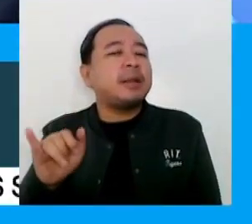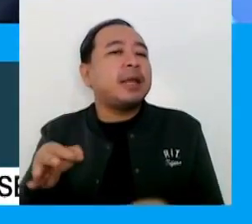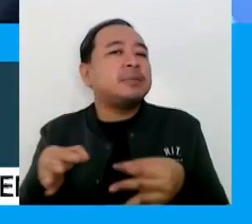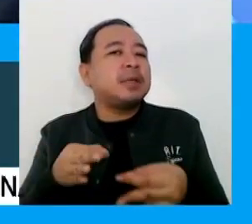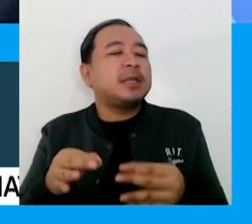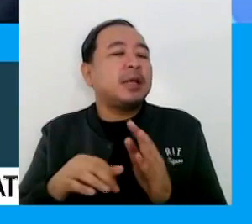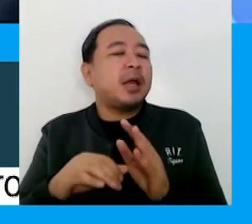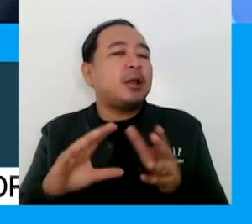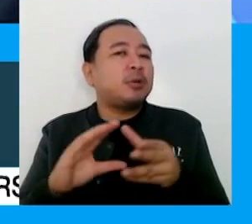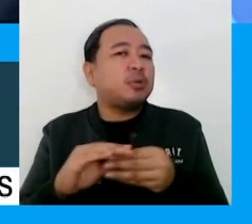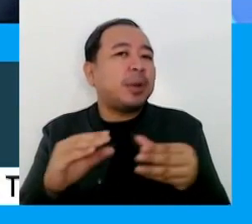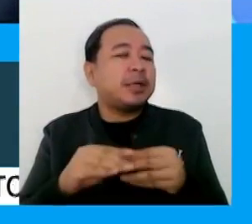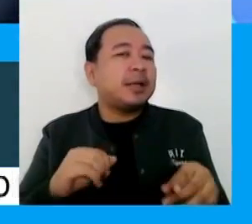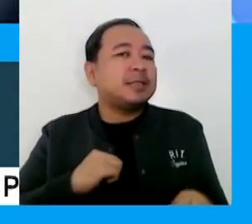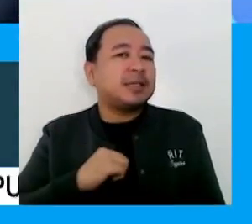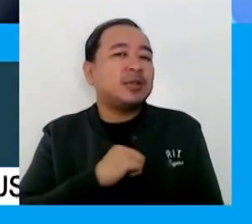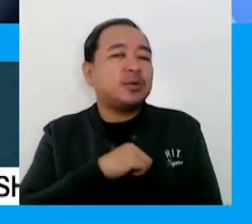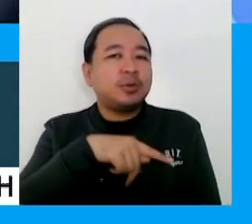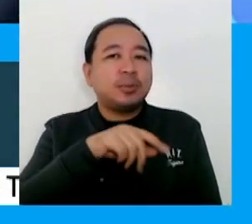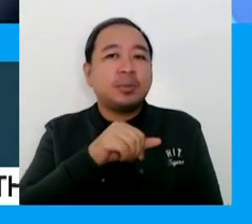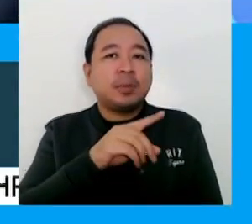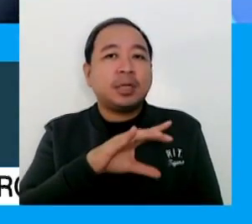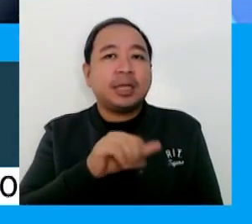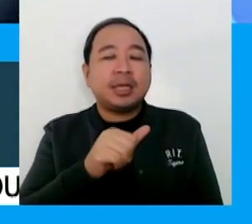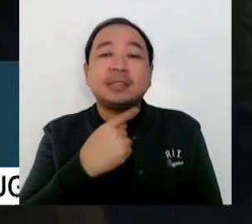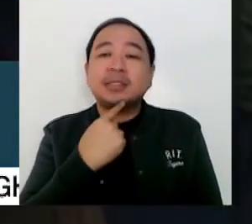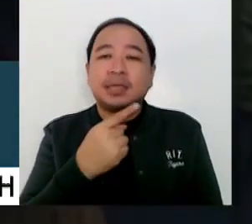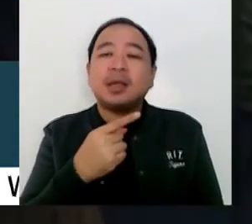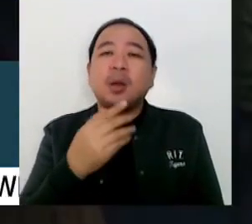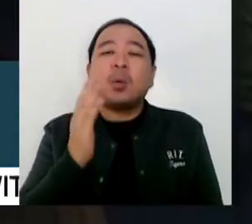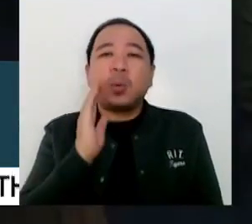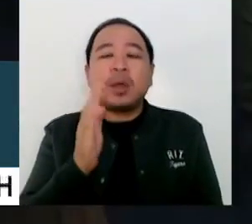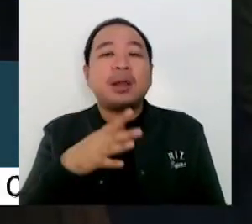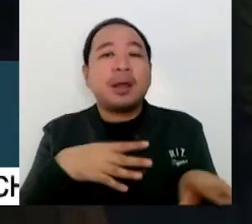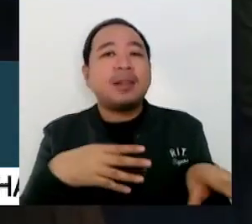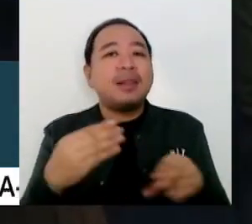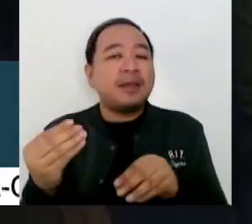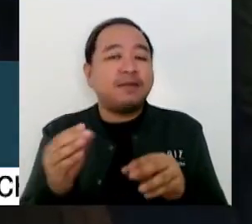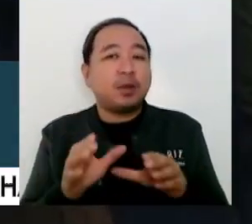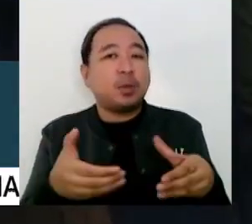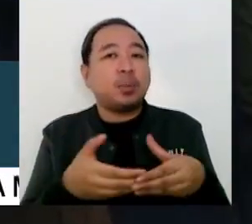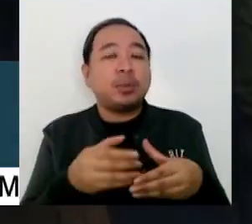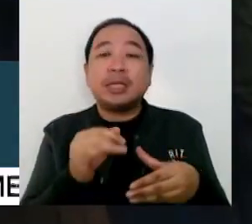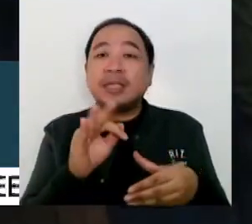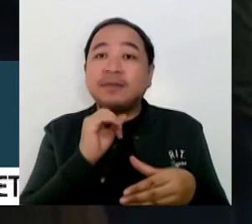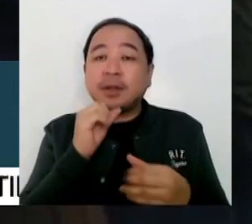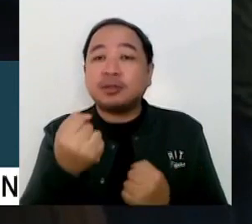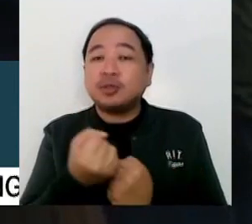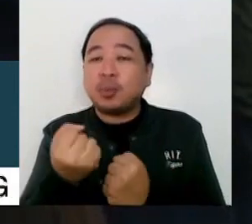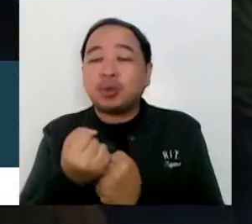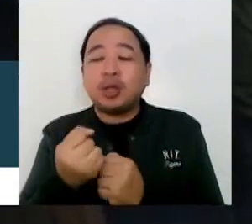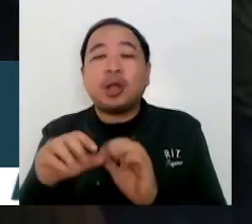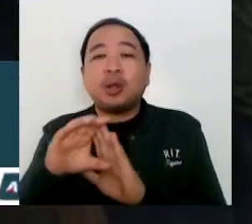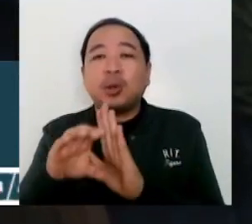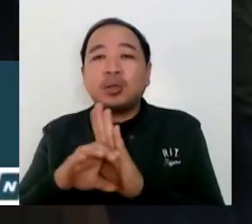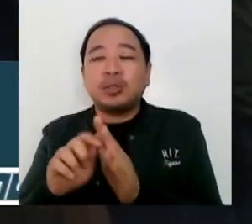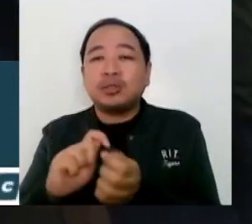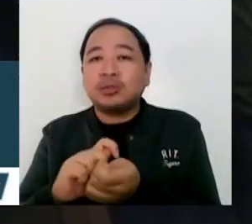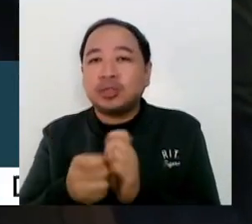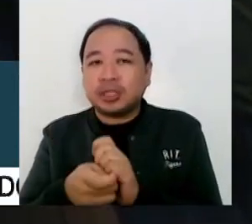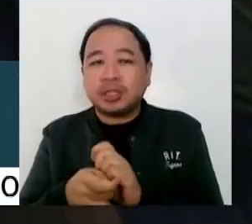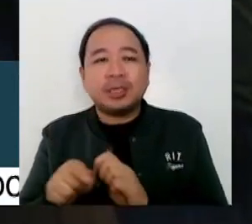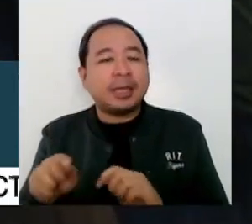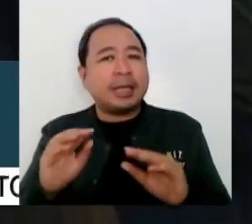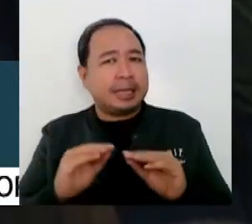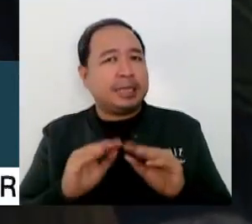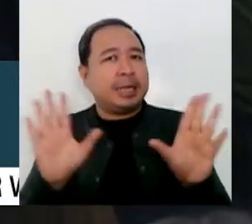Senator Padilla, who earlier said he would leave the party if they won't support charter change. He also clarifies there is no rift